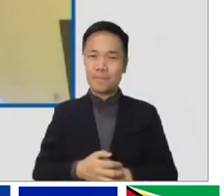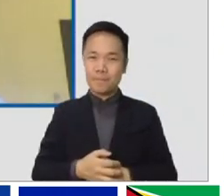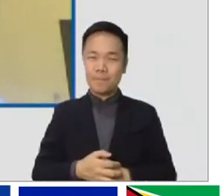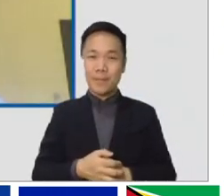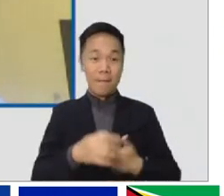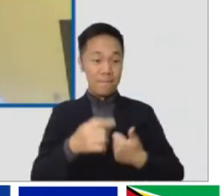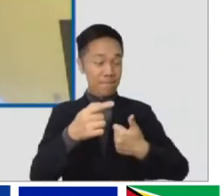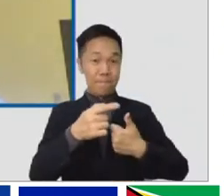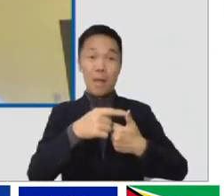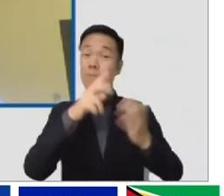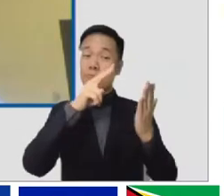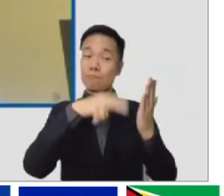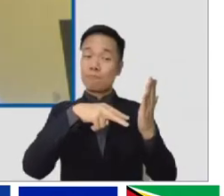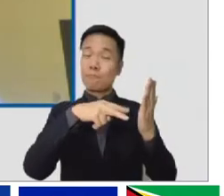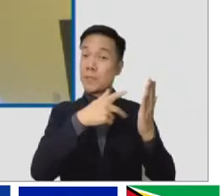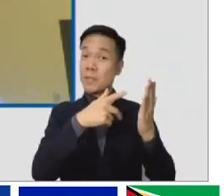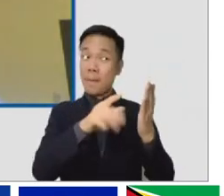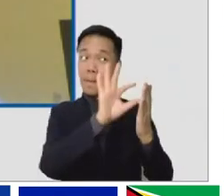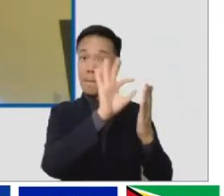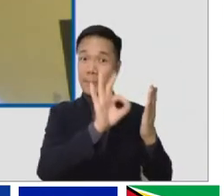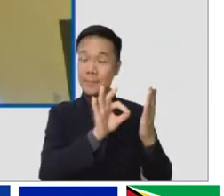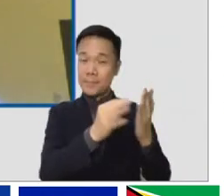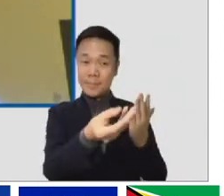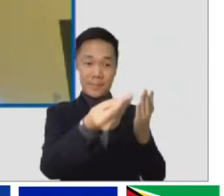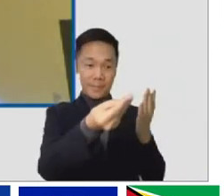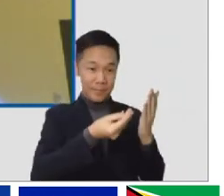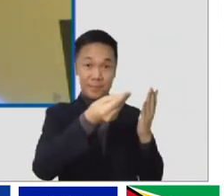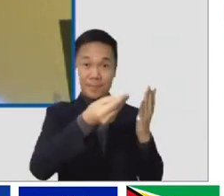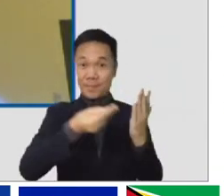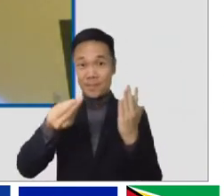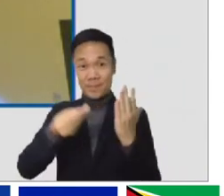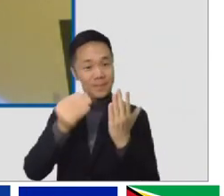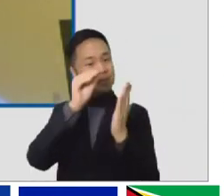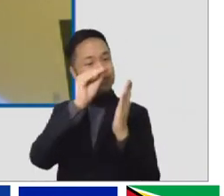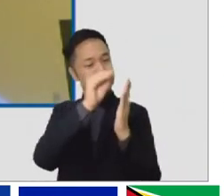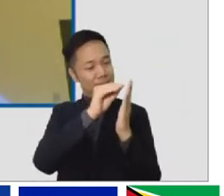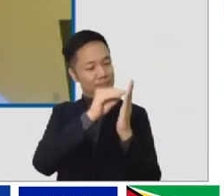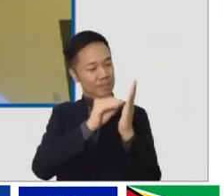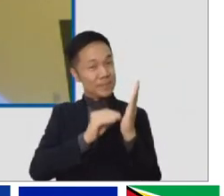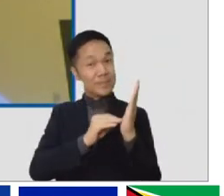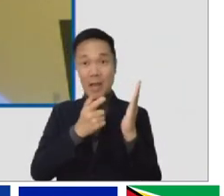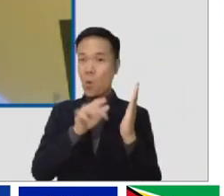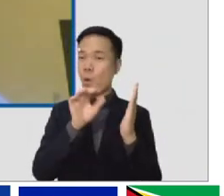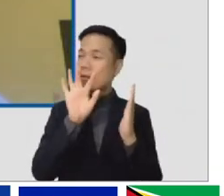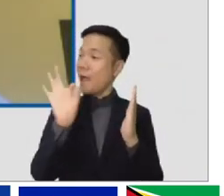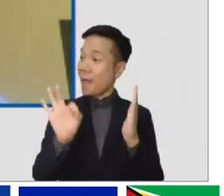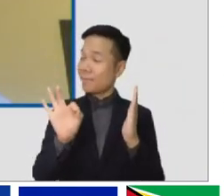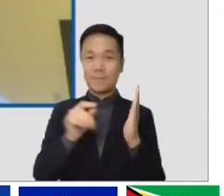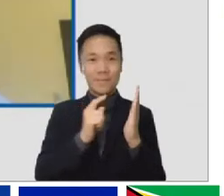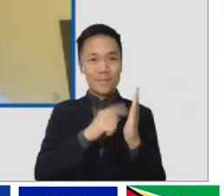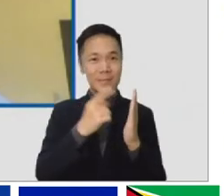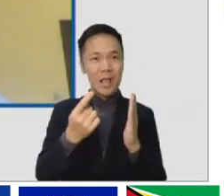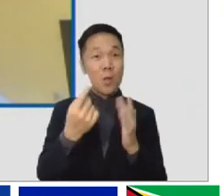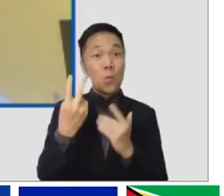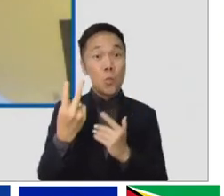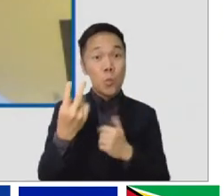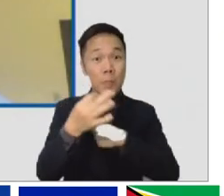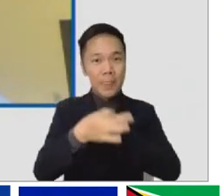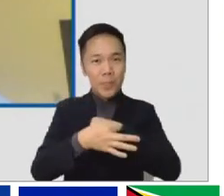the order in which we have them passed on to us. You have 2 minutes to